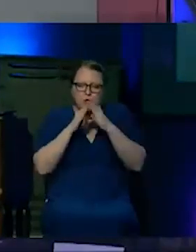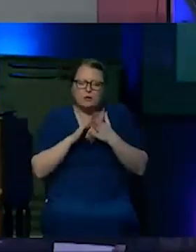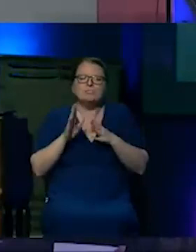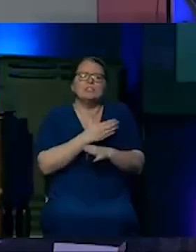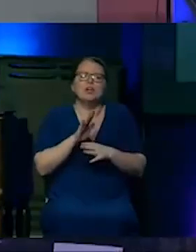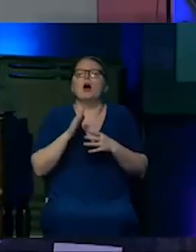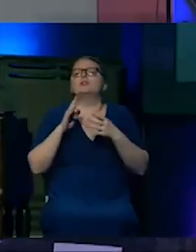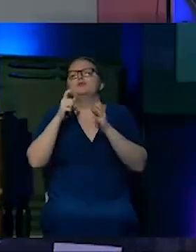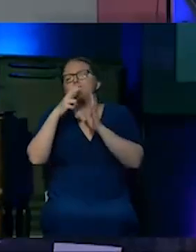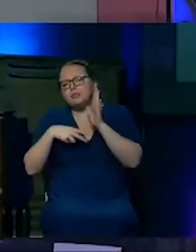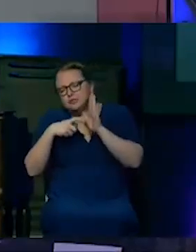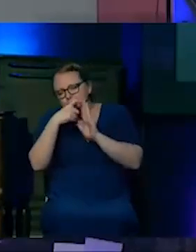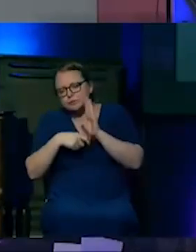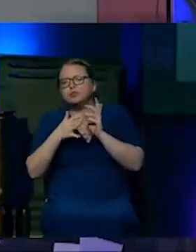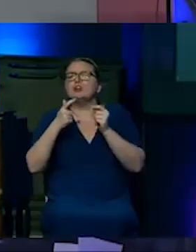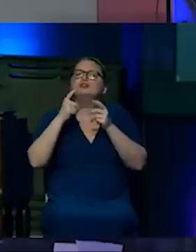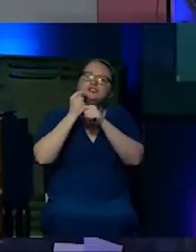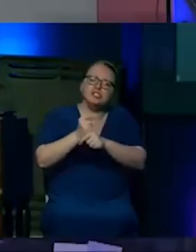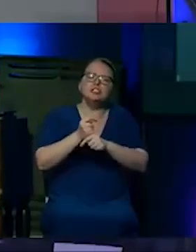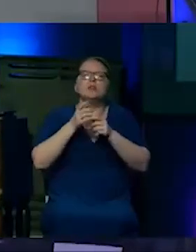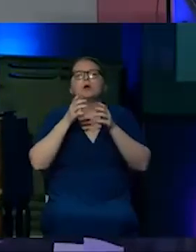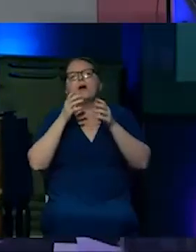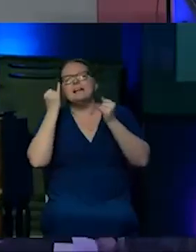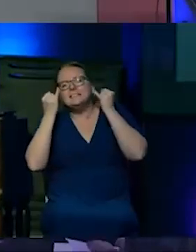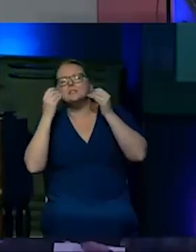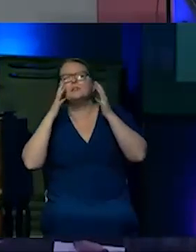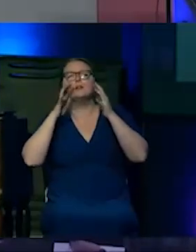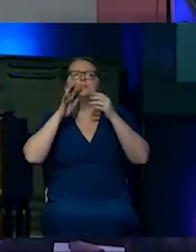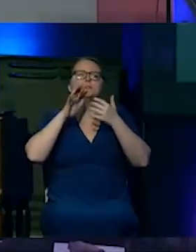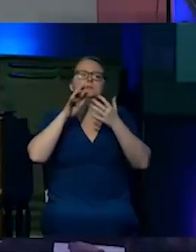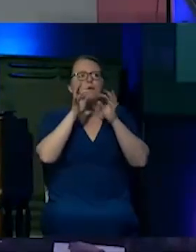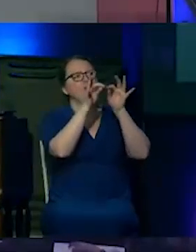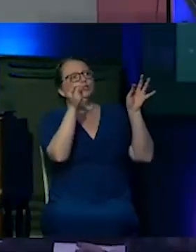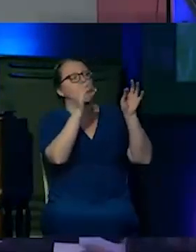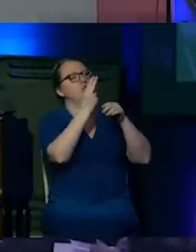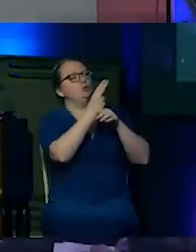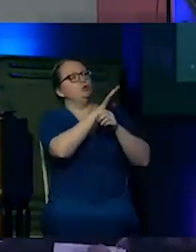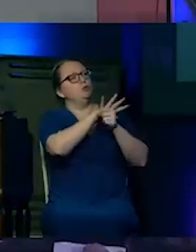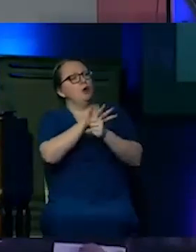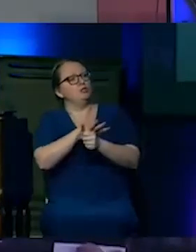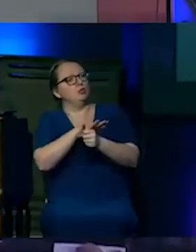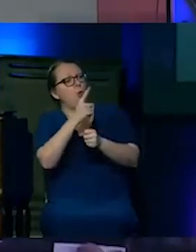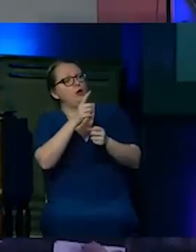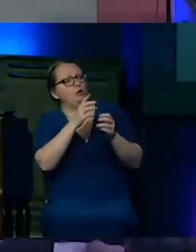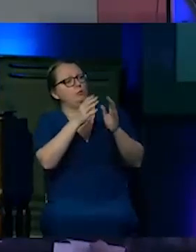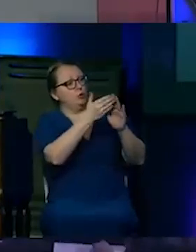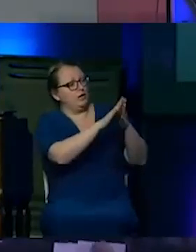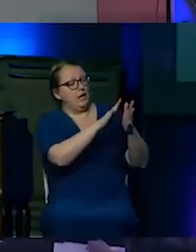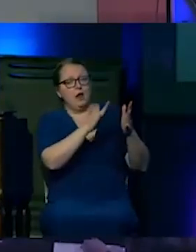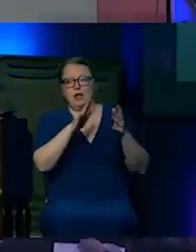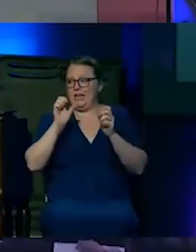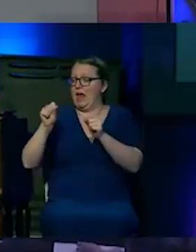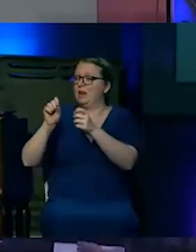together. There are traditions, there are ideas, there are ways that, you know, a verse that's used to oppress certain people in one community is often used to